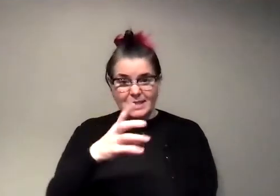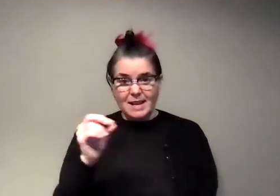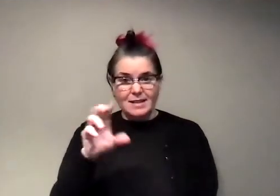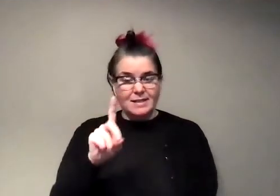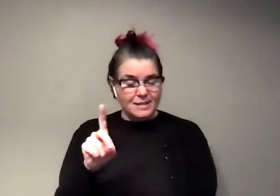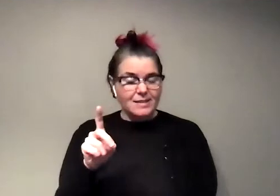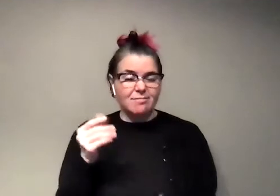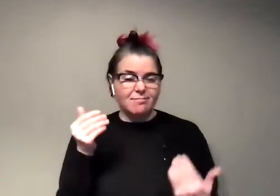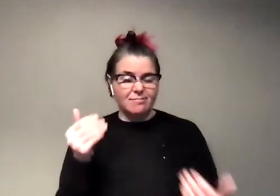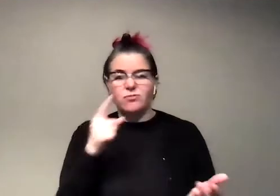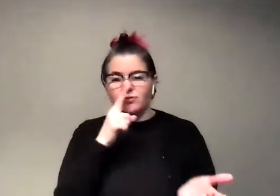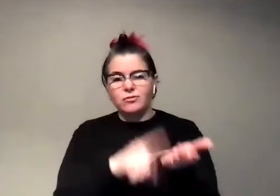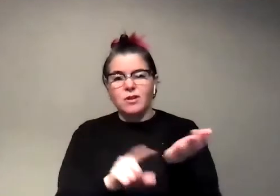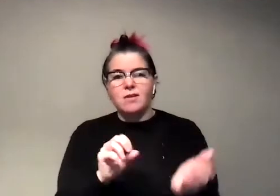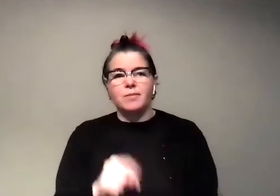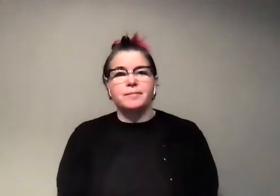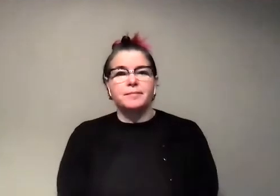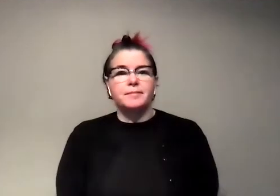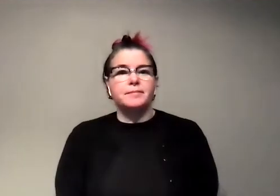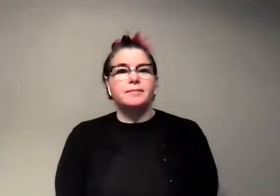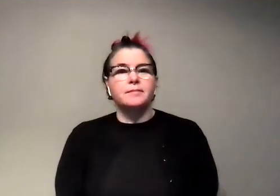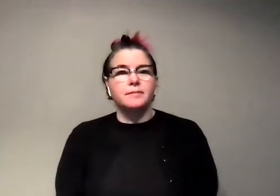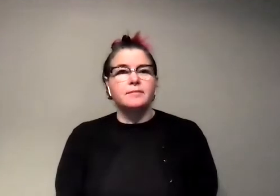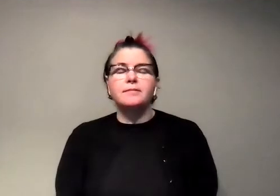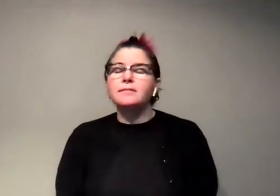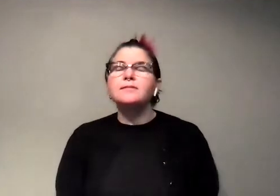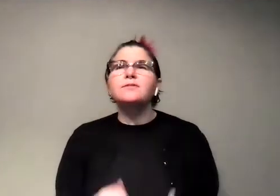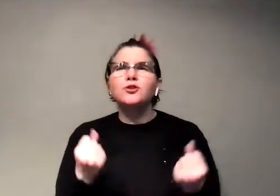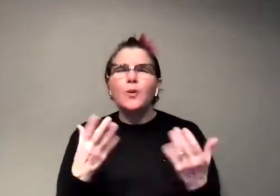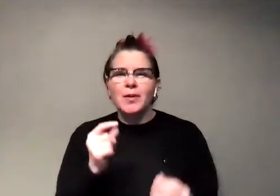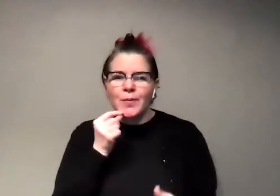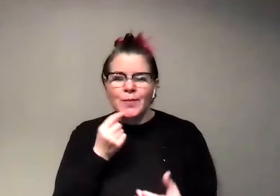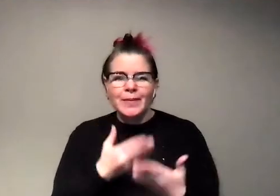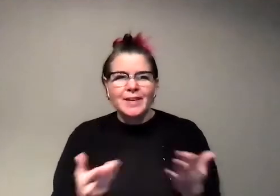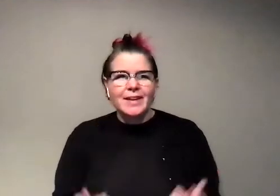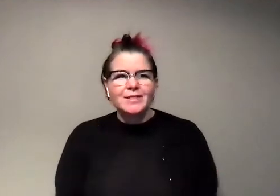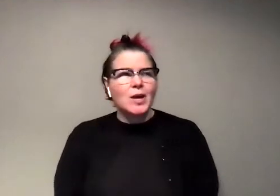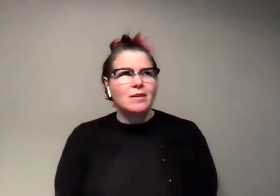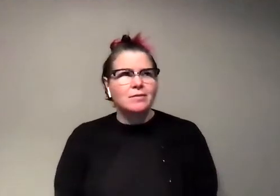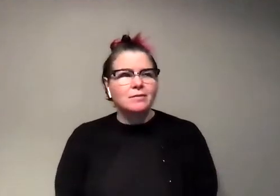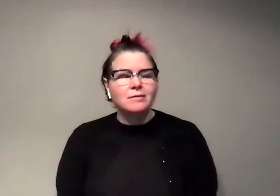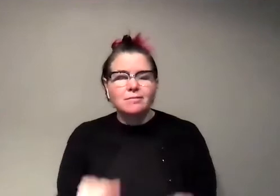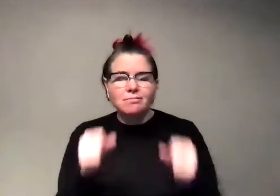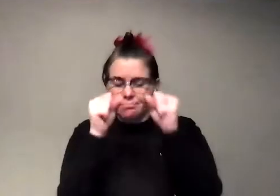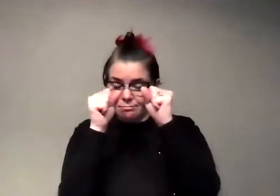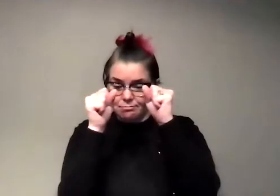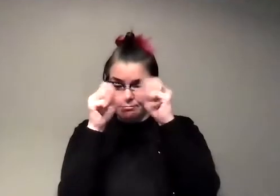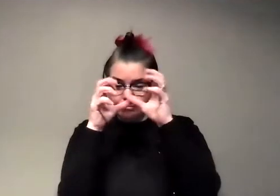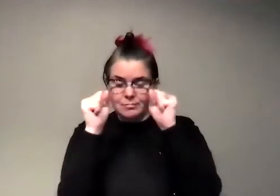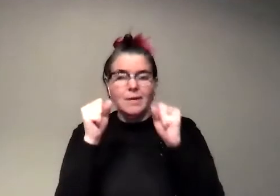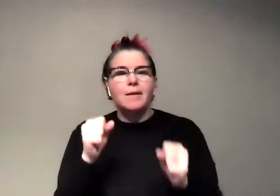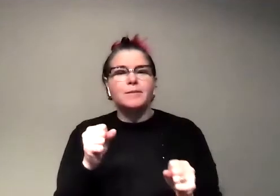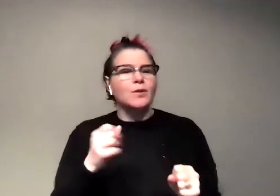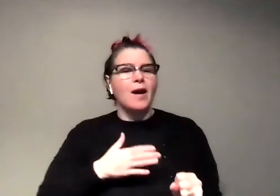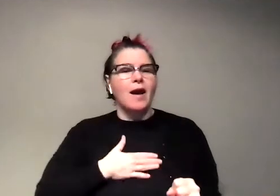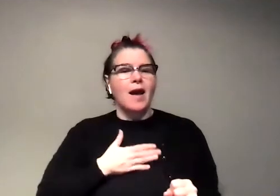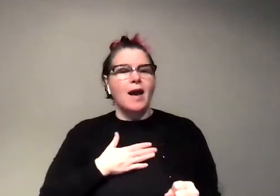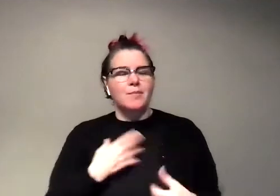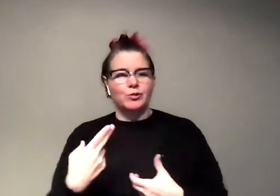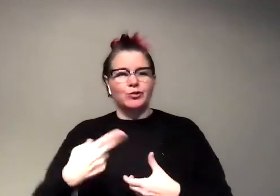to check that out as well. Awesome. You're doing so much cool stuff. It's just amazing. That's awesome. I'm so glad that you were on with us